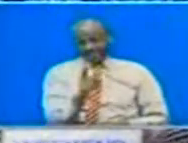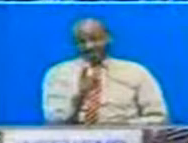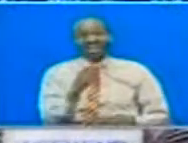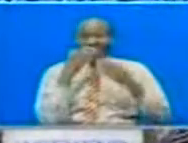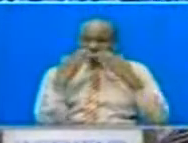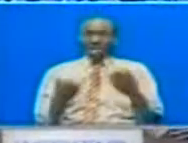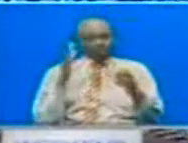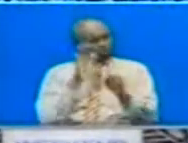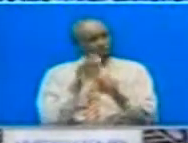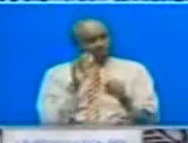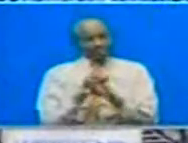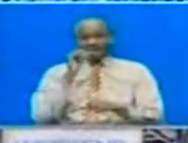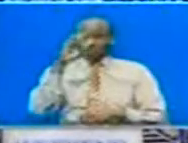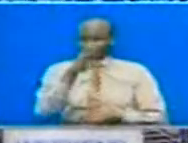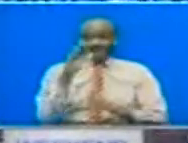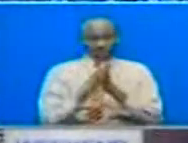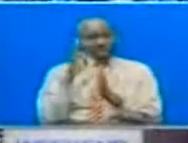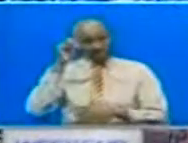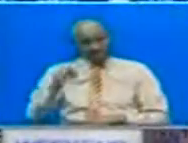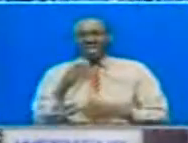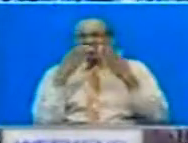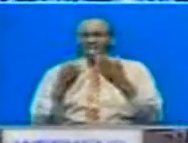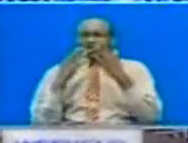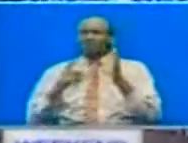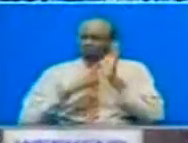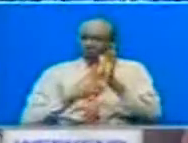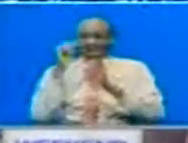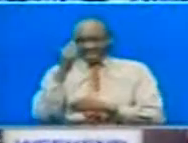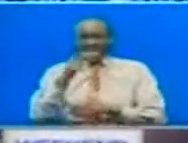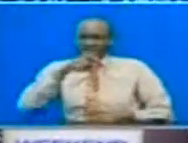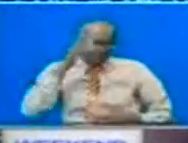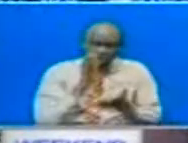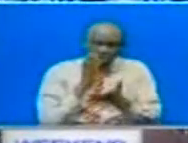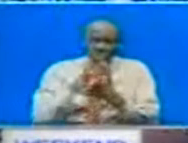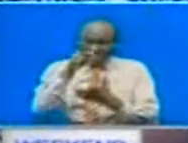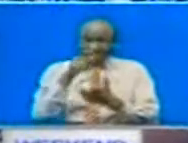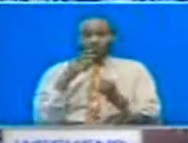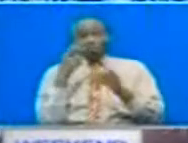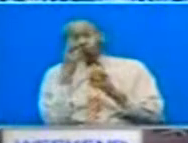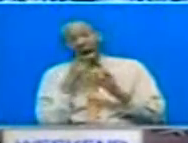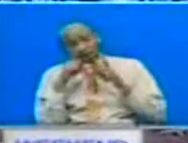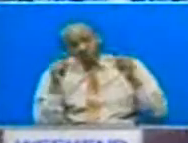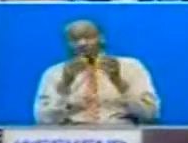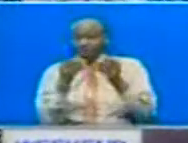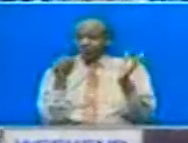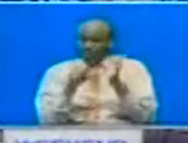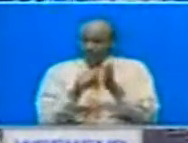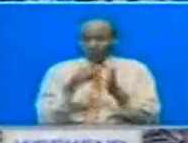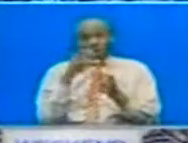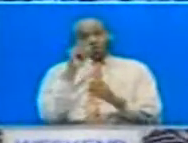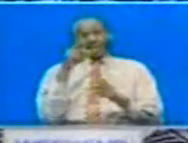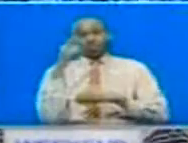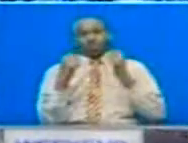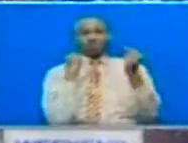Thank you so much, MCAs and MPs. Thank you for showing Kenyans that instead of using words to solve problems, it's okay to use